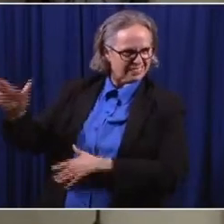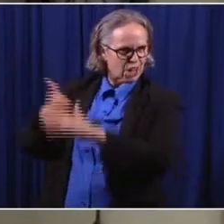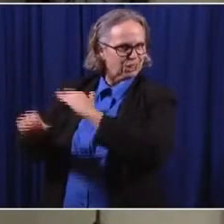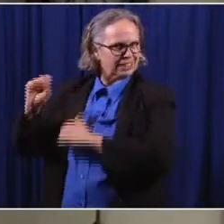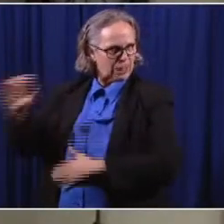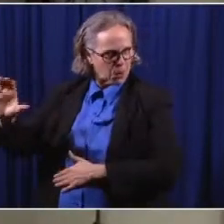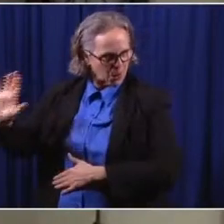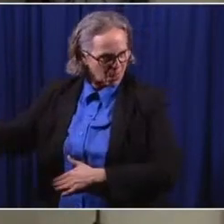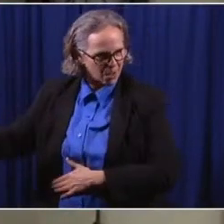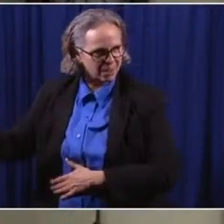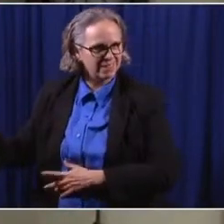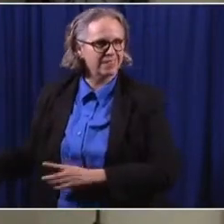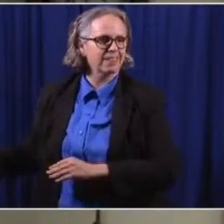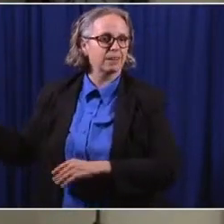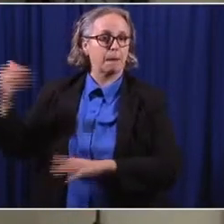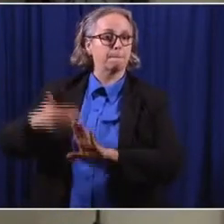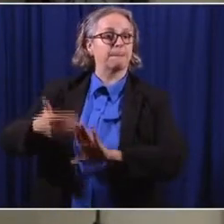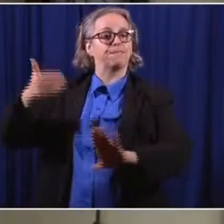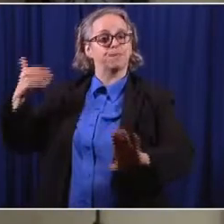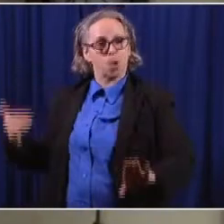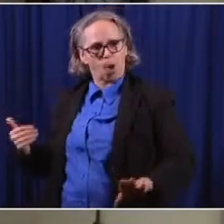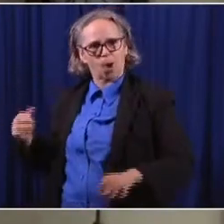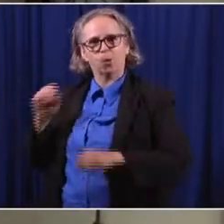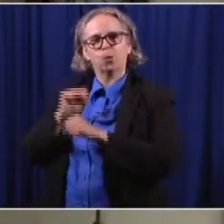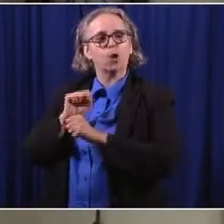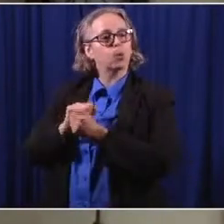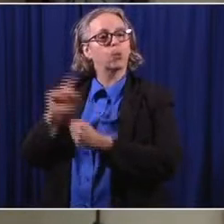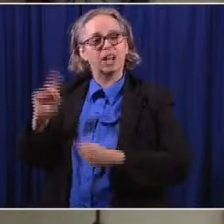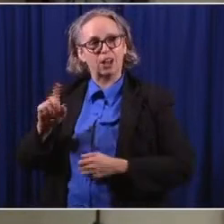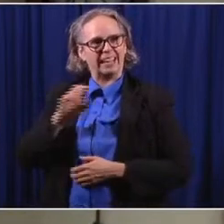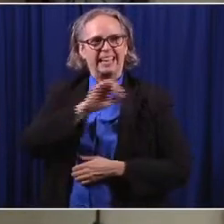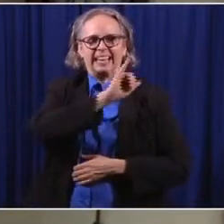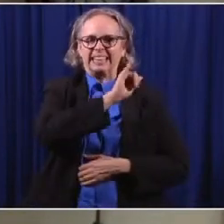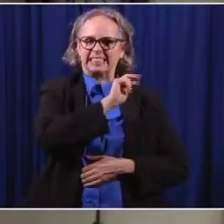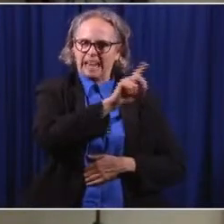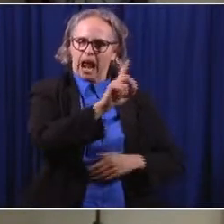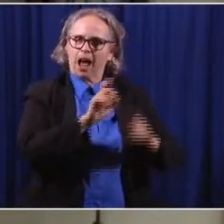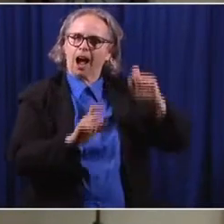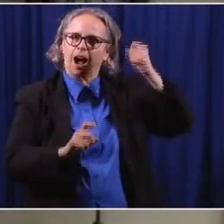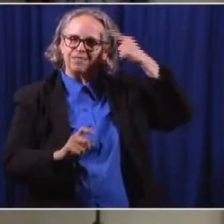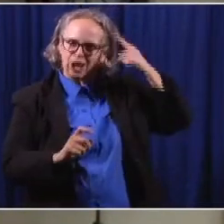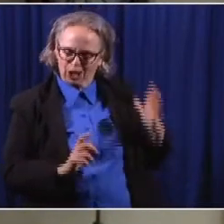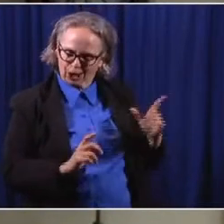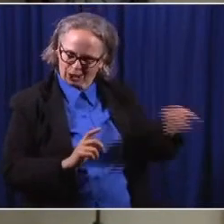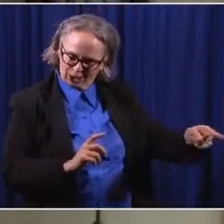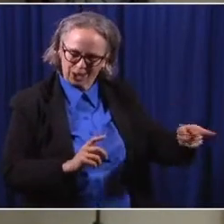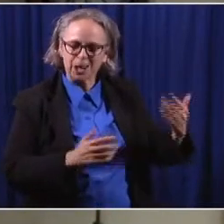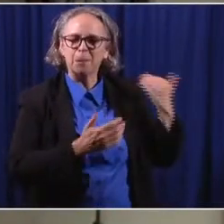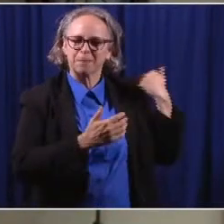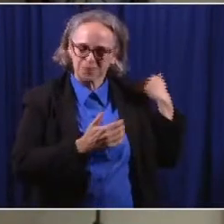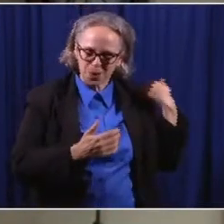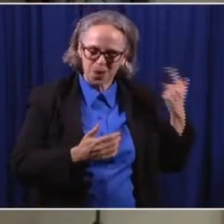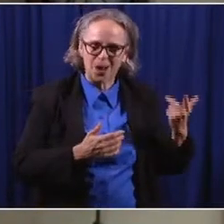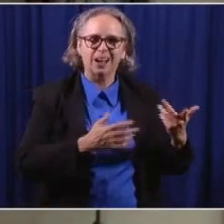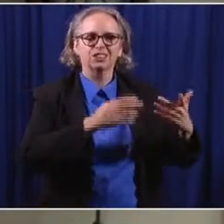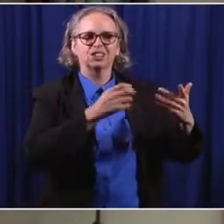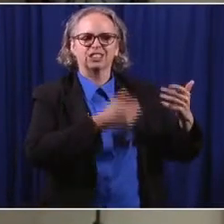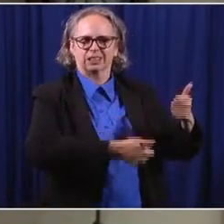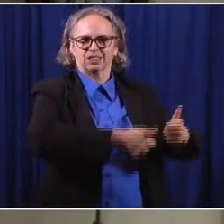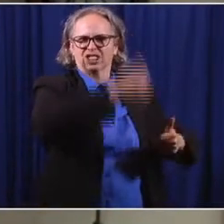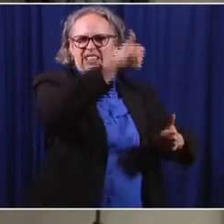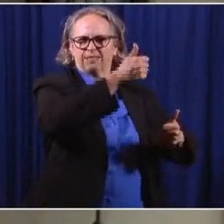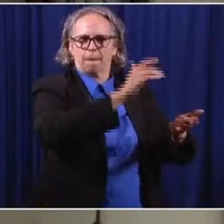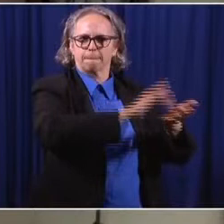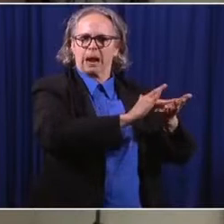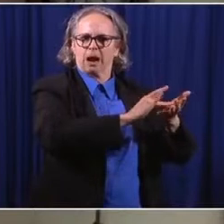that, she served Indiana Governors Mitch Daniels, Mike Pence, and Eric Holcomb as a Chief Medical Officer with the Indiana